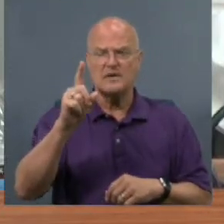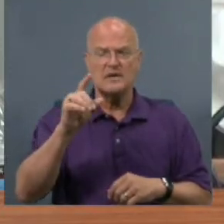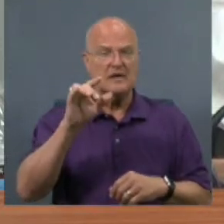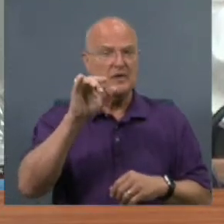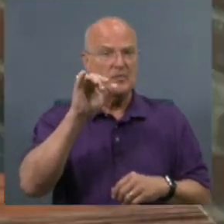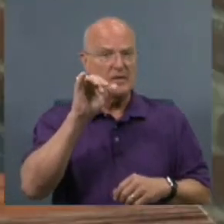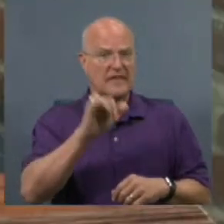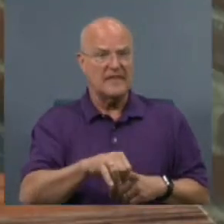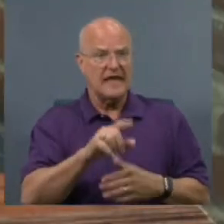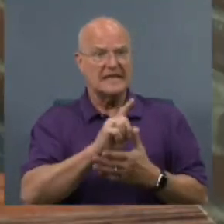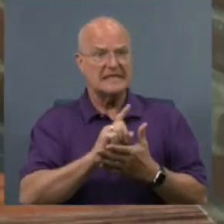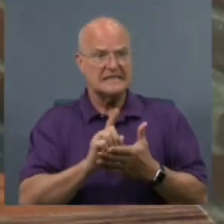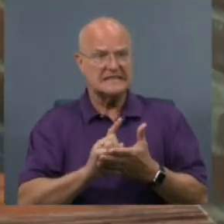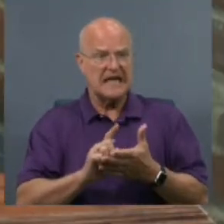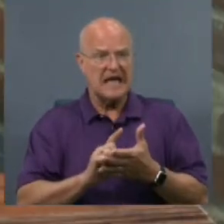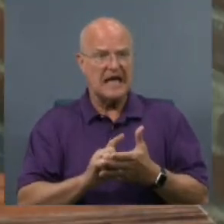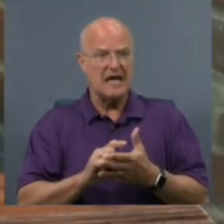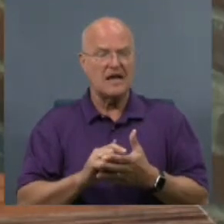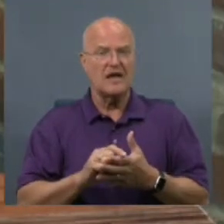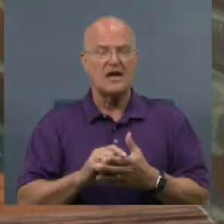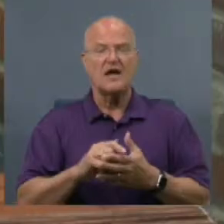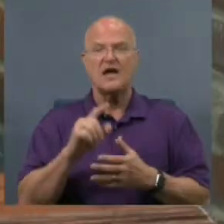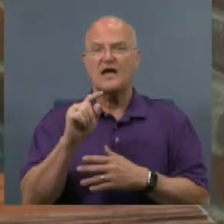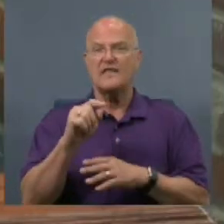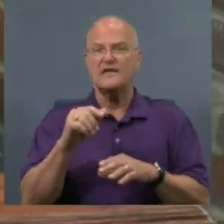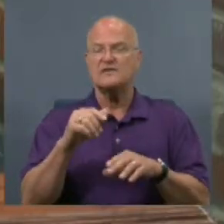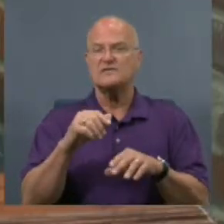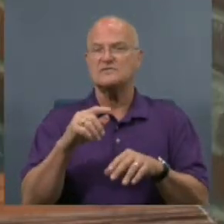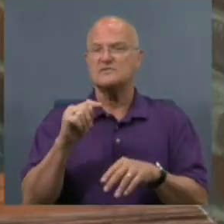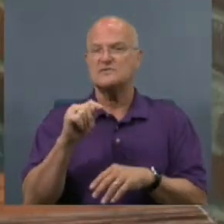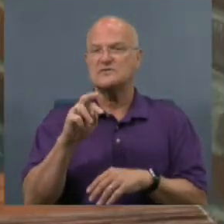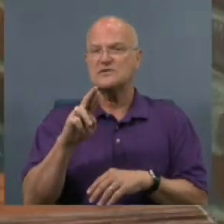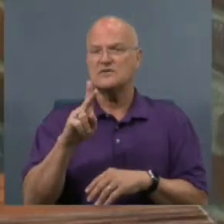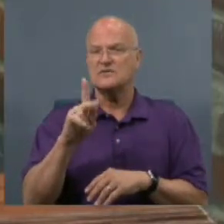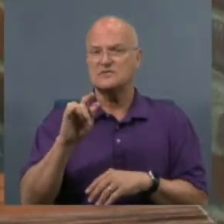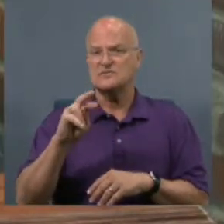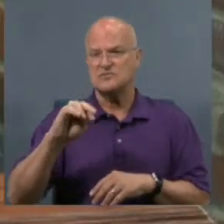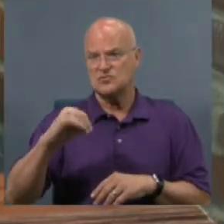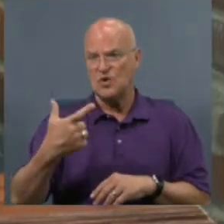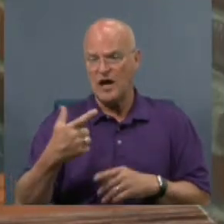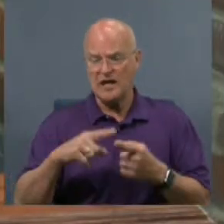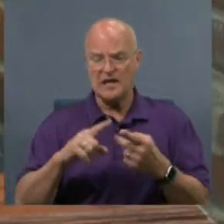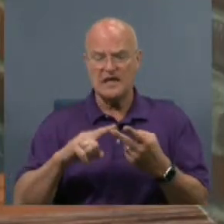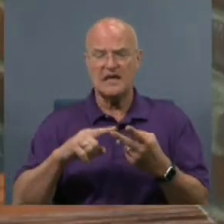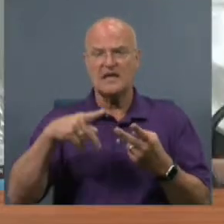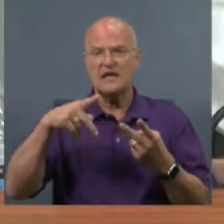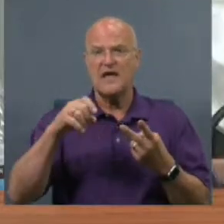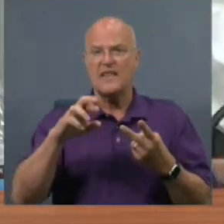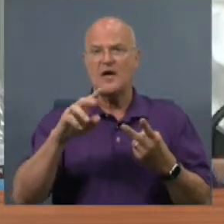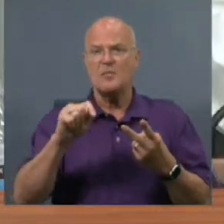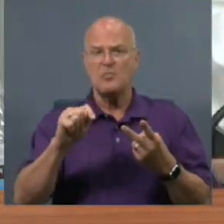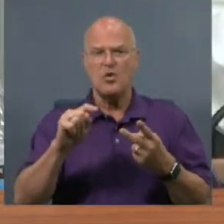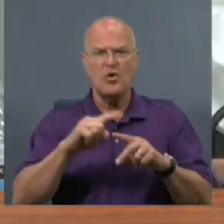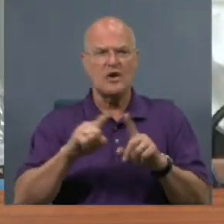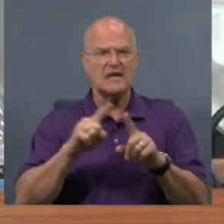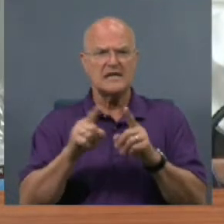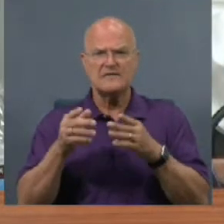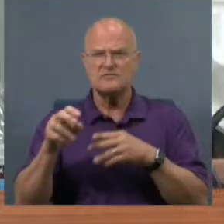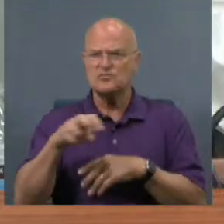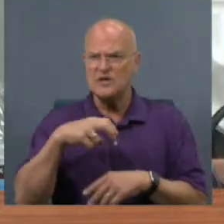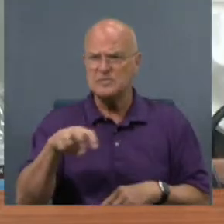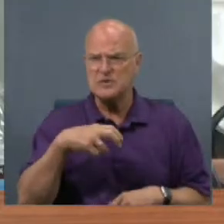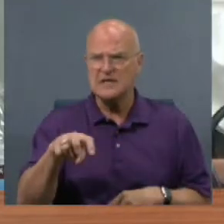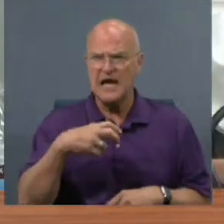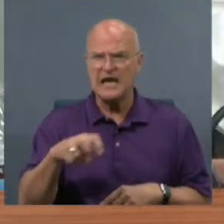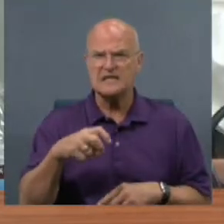is No, everywhere. there's trucking, there's the port itself, which is, there's the different modes of